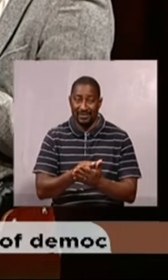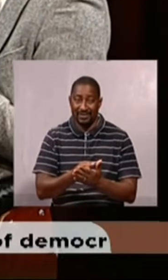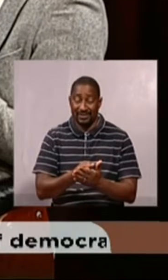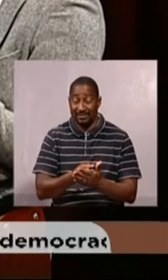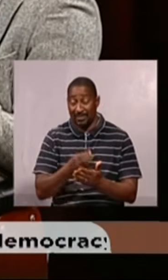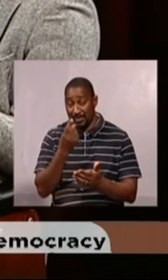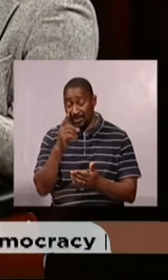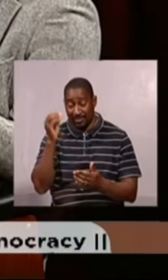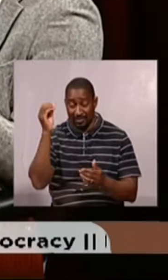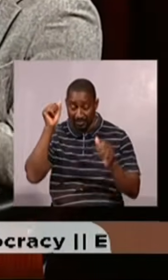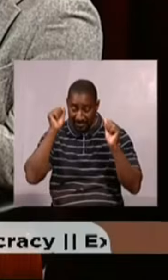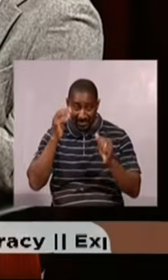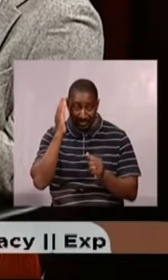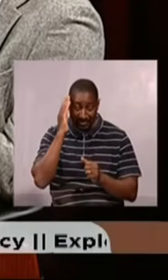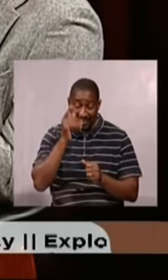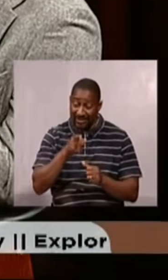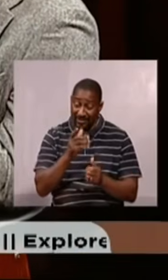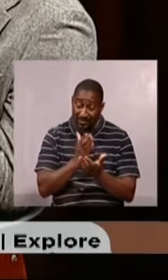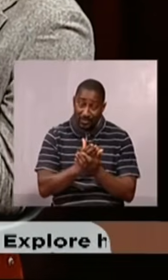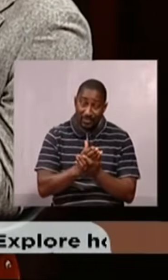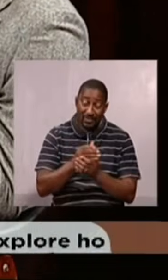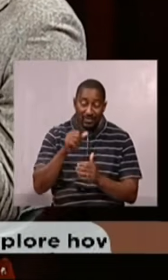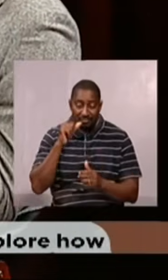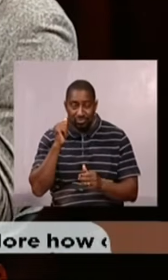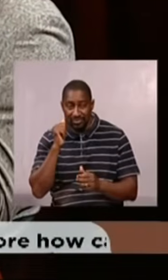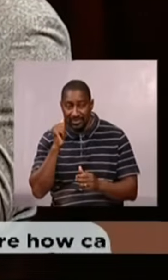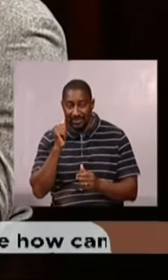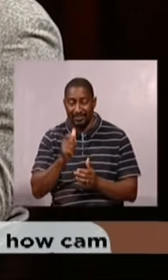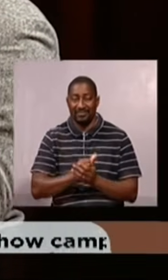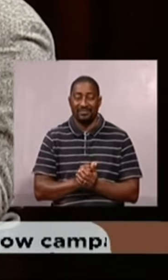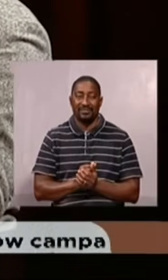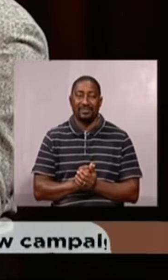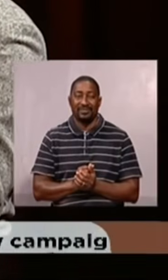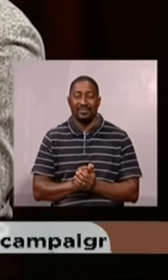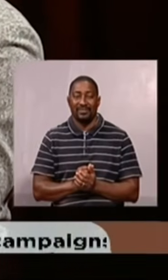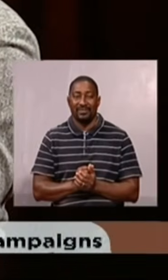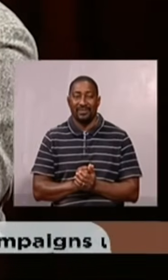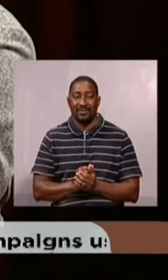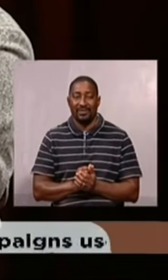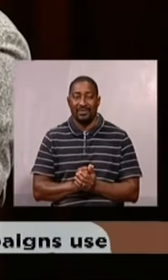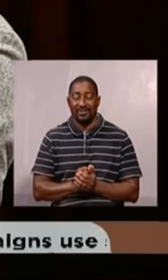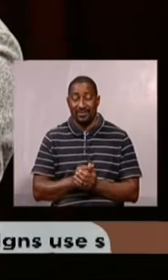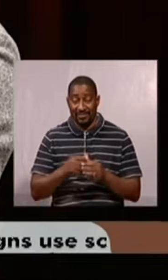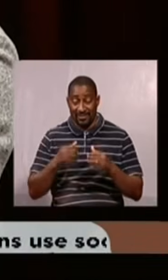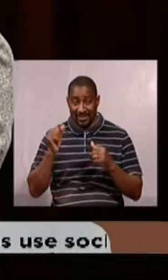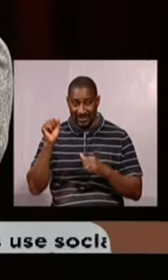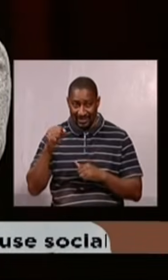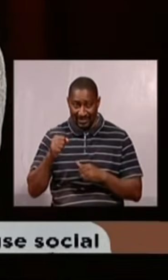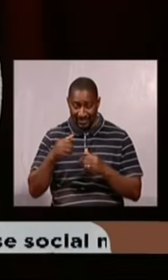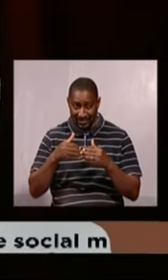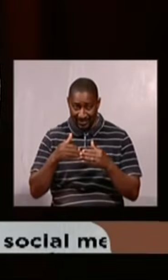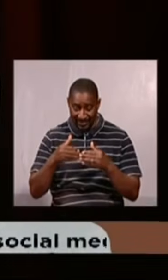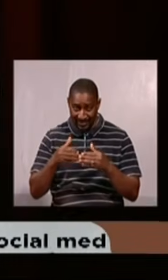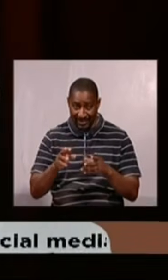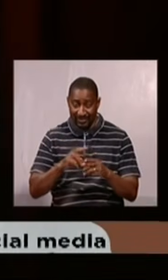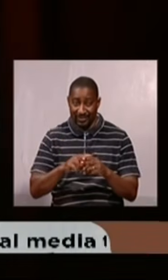this is not. And many of them have not done that. So yes, for us to now start using social media platforms or digital